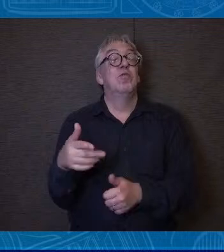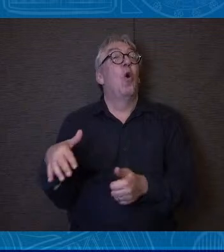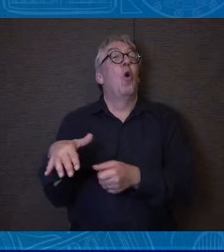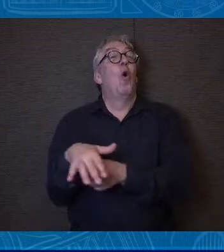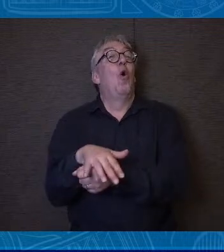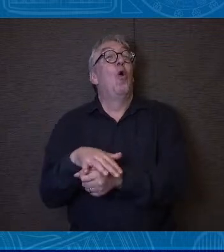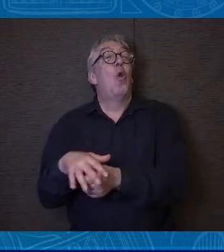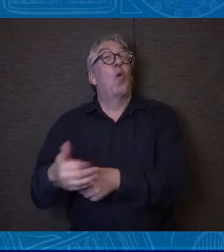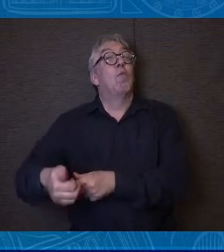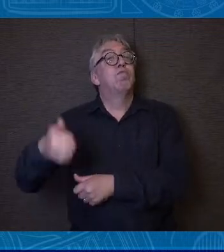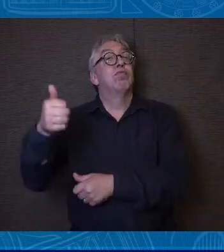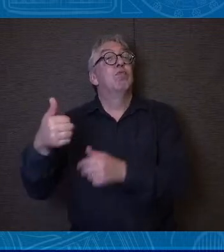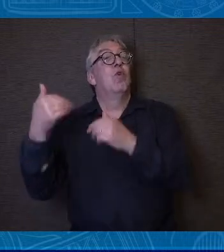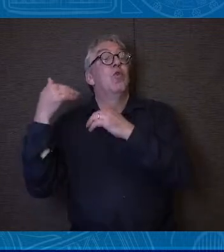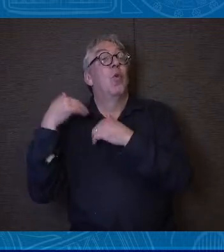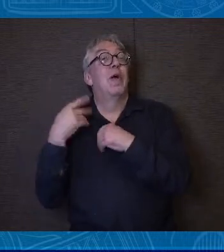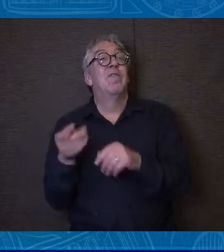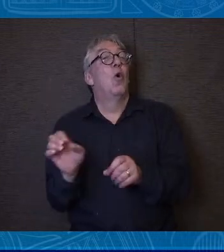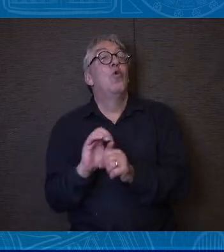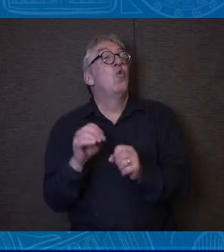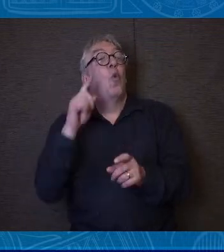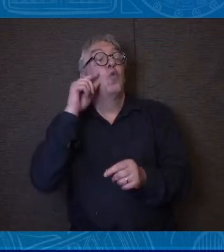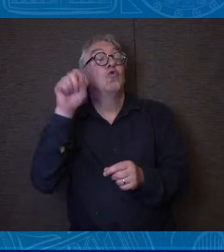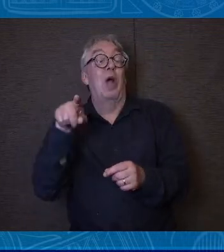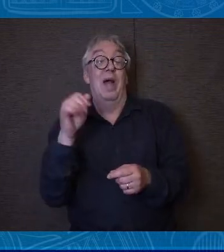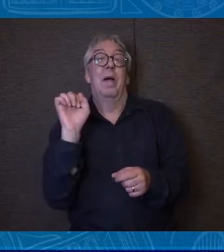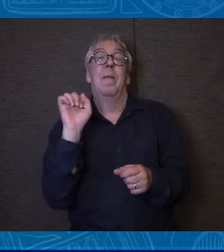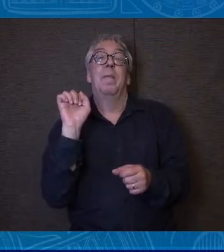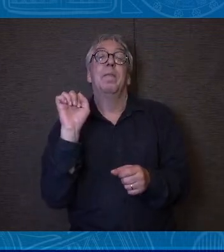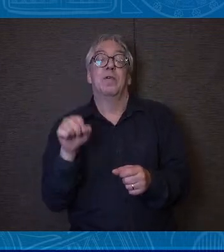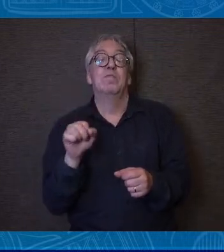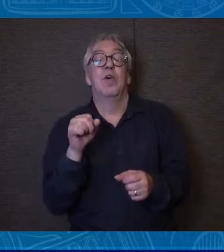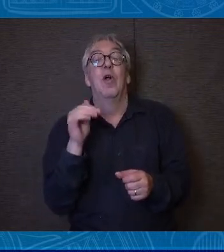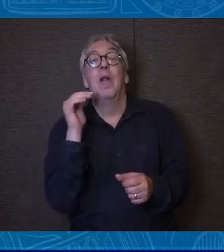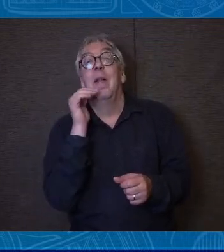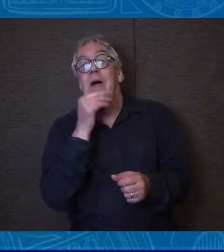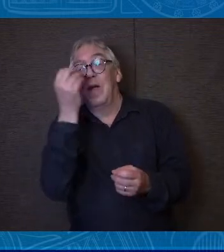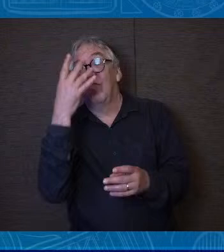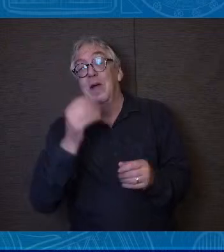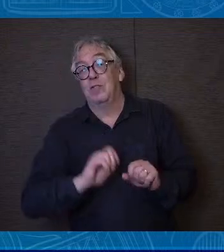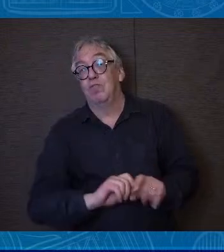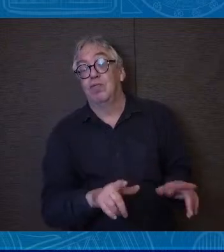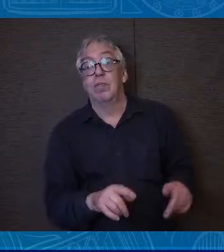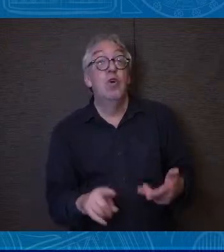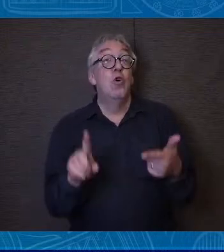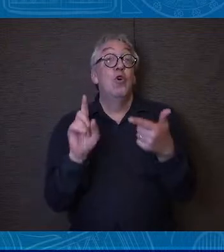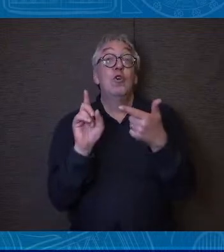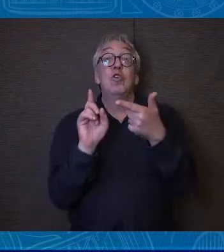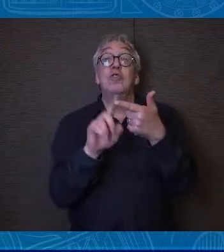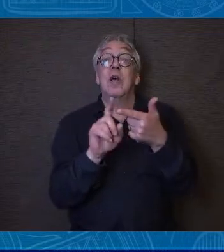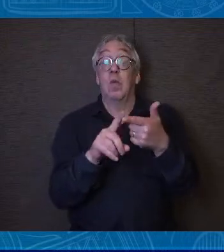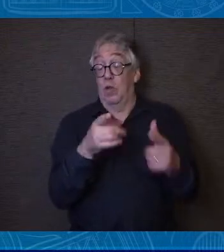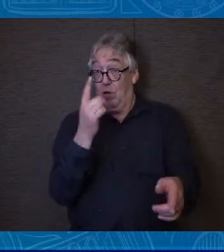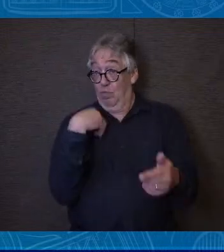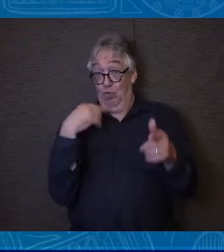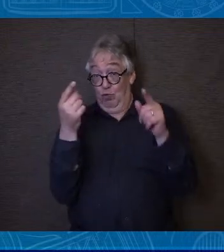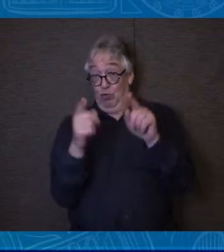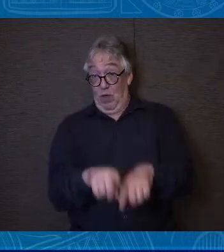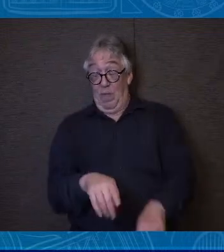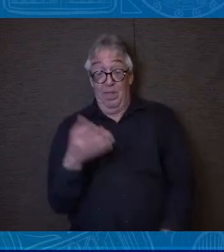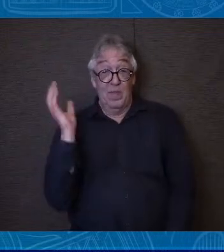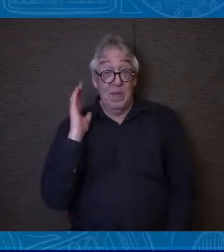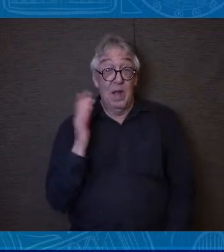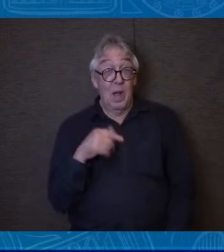for the message, then you could be in trouble. On the second one, I fully agree with you. Let me tell you a story. In the Baguio earthquake